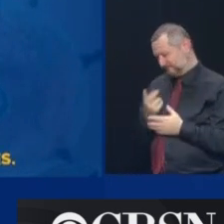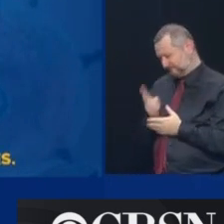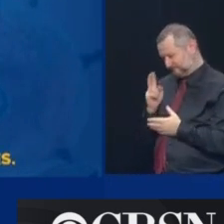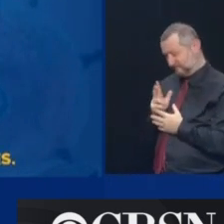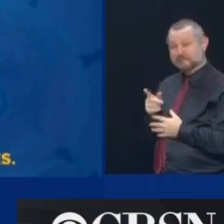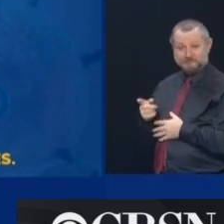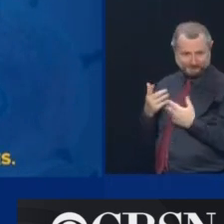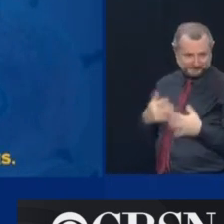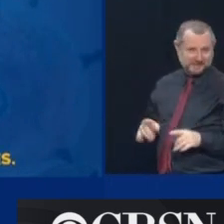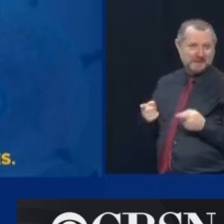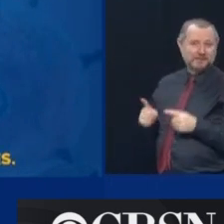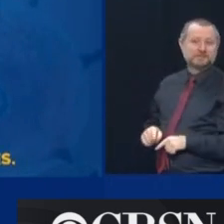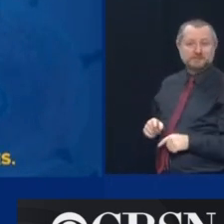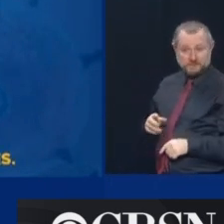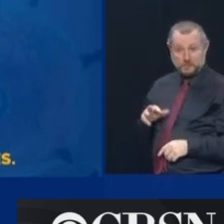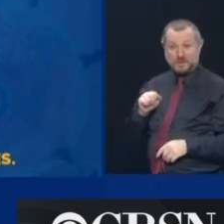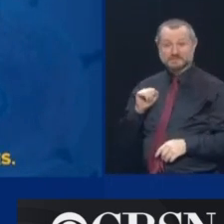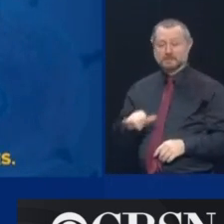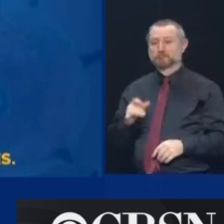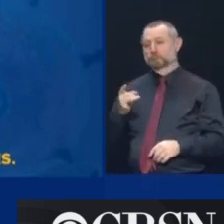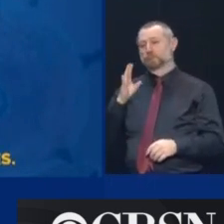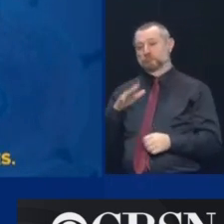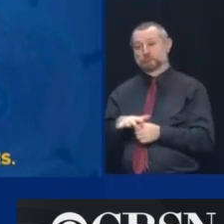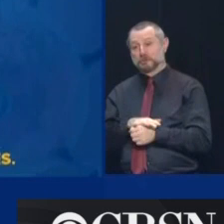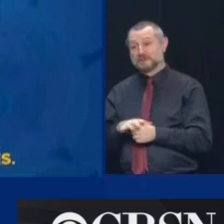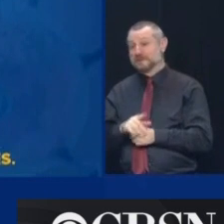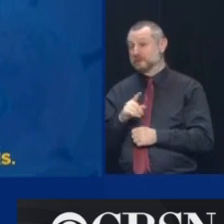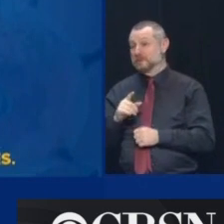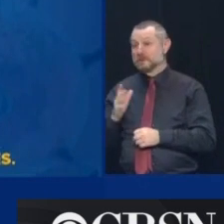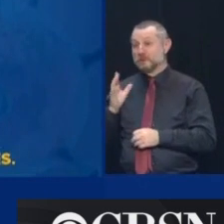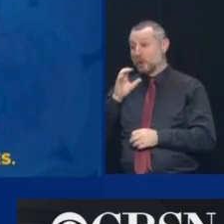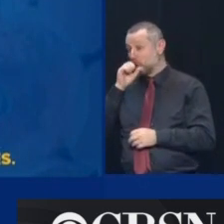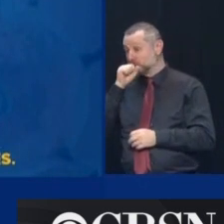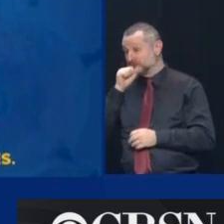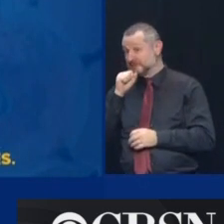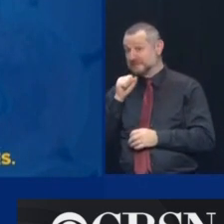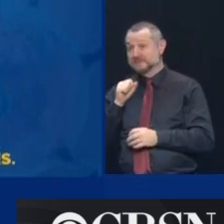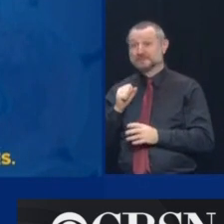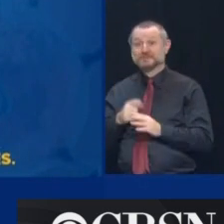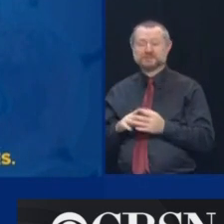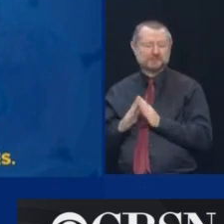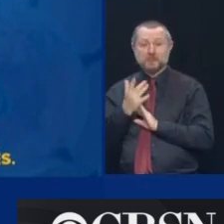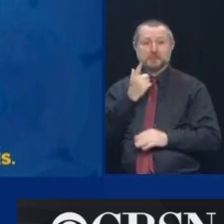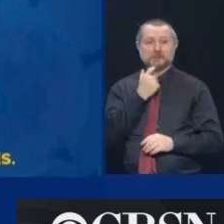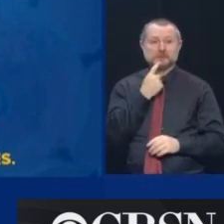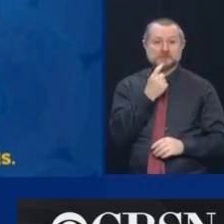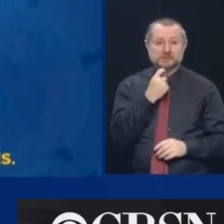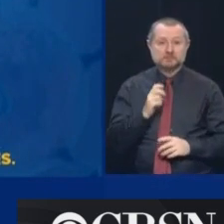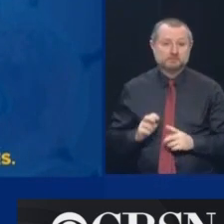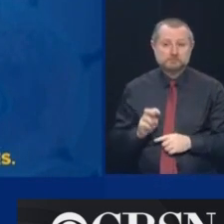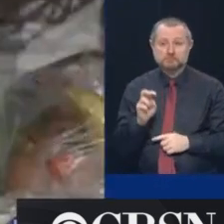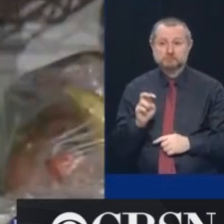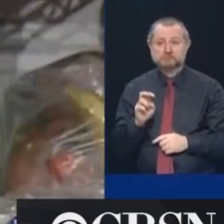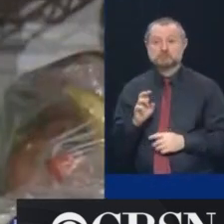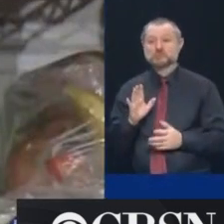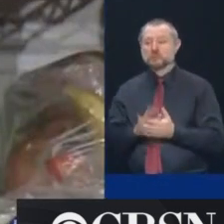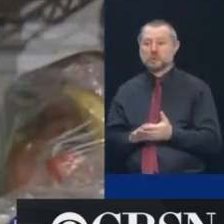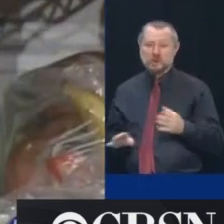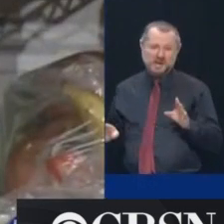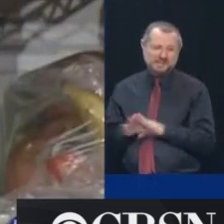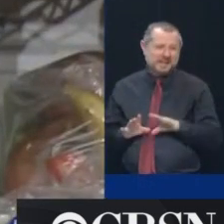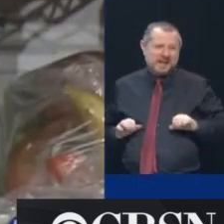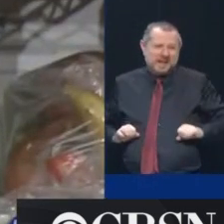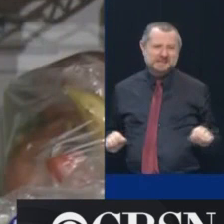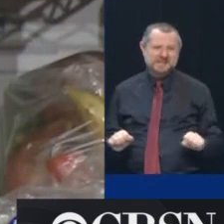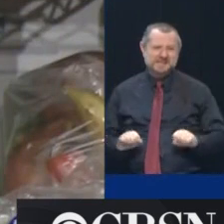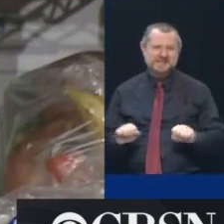was an orange zone, and that was a red zone. Schools close, schools clean for 4 days,